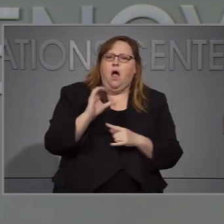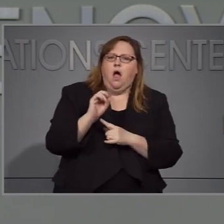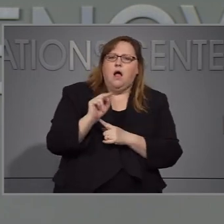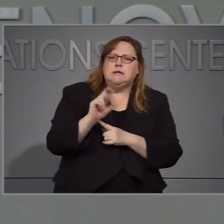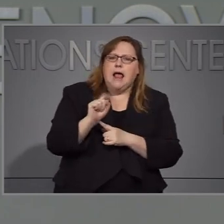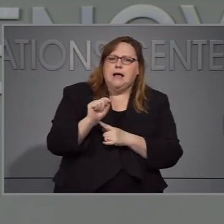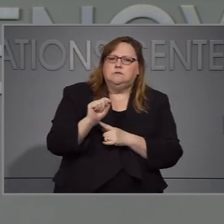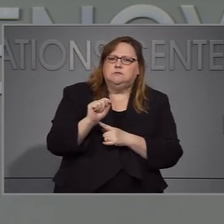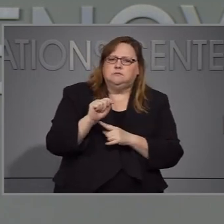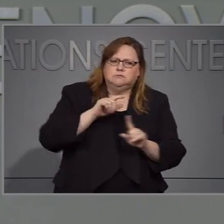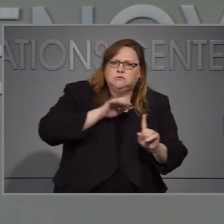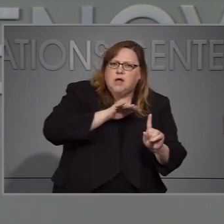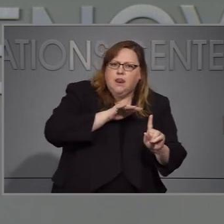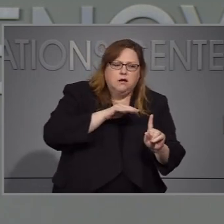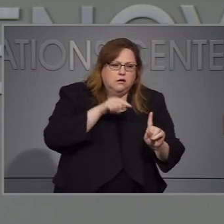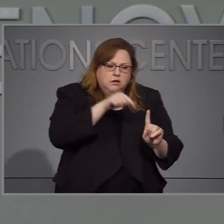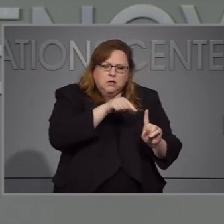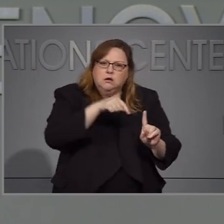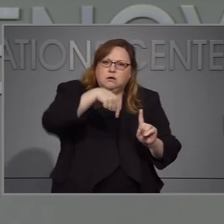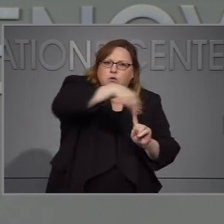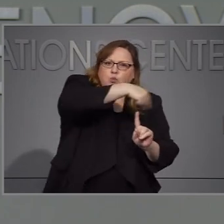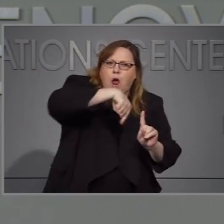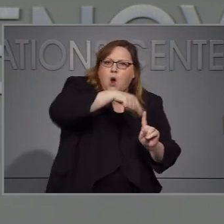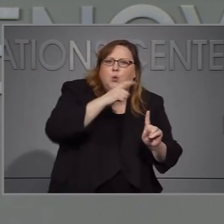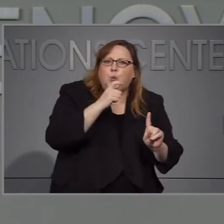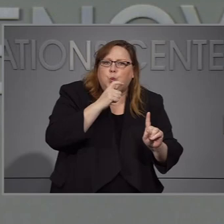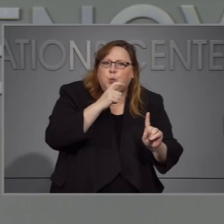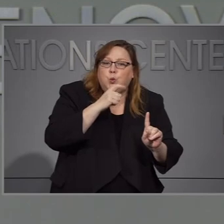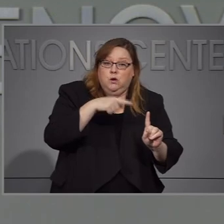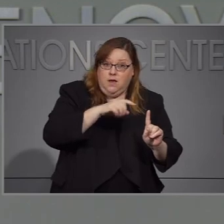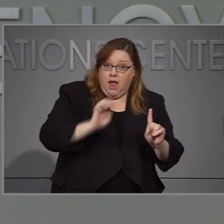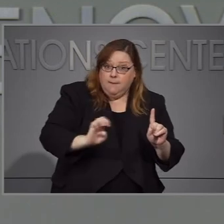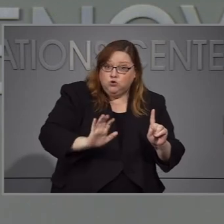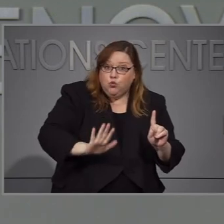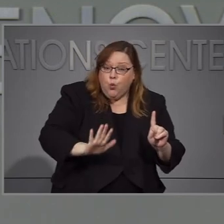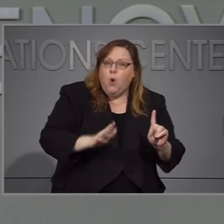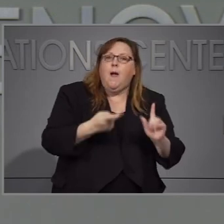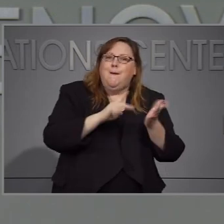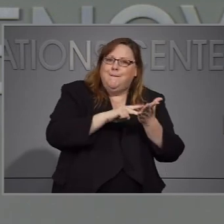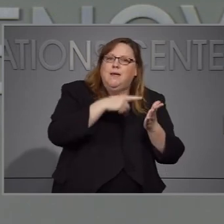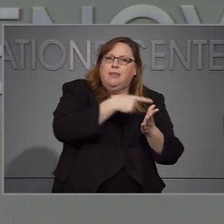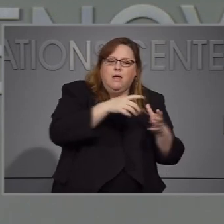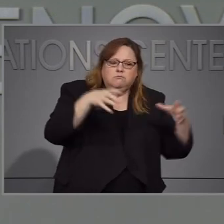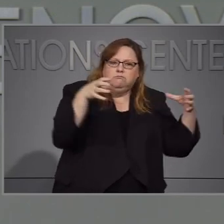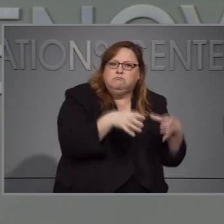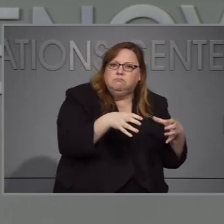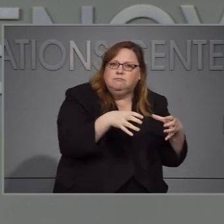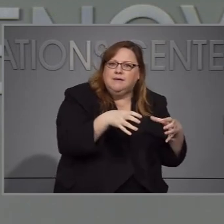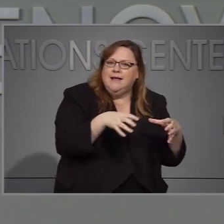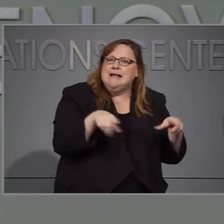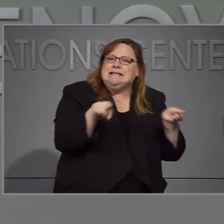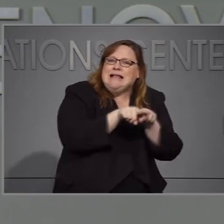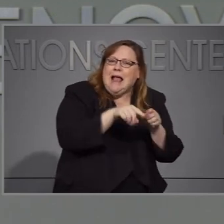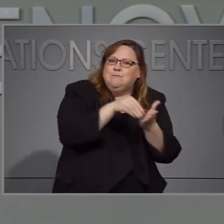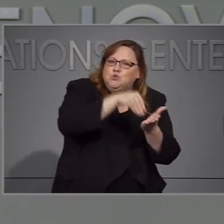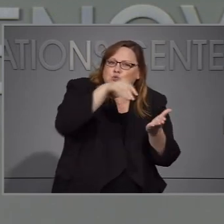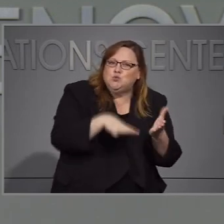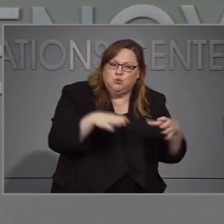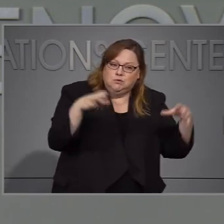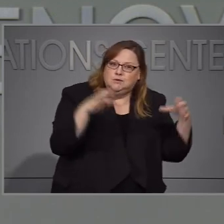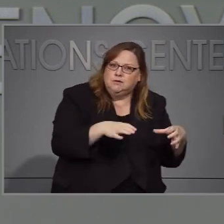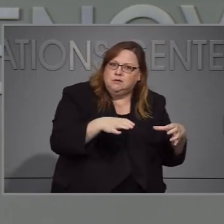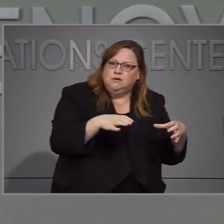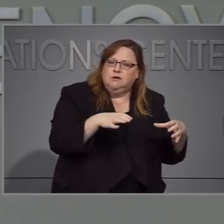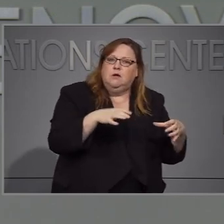close contacts. If it was an elementary school, it's likely that they would have been cohorted and would have been with the same number of students